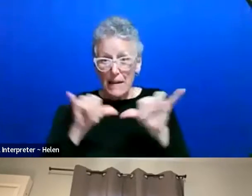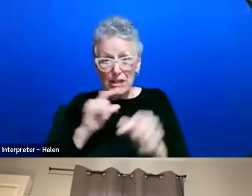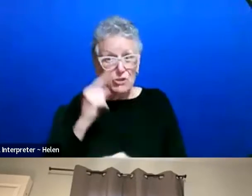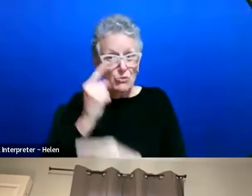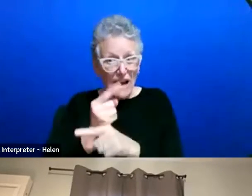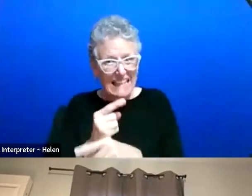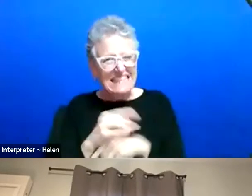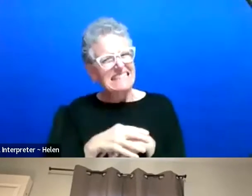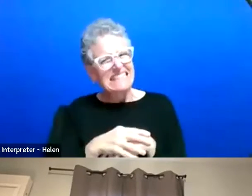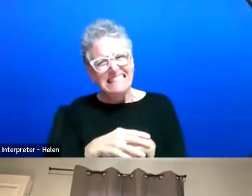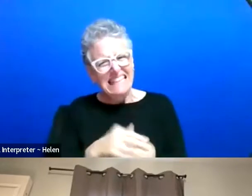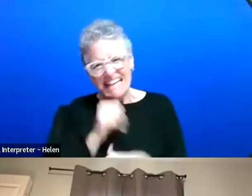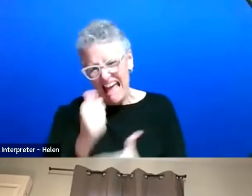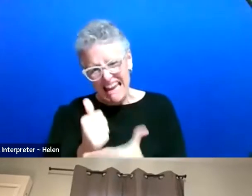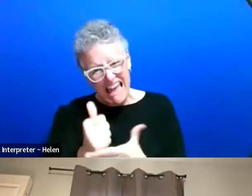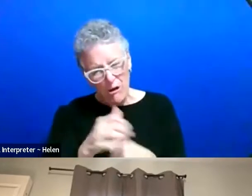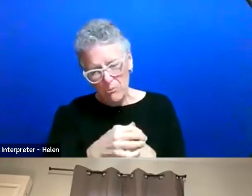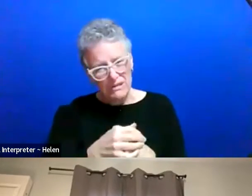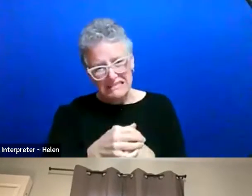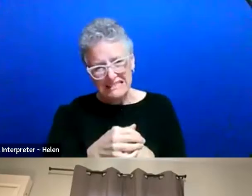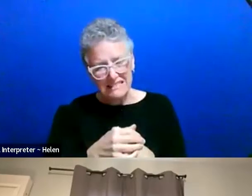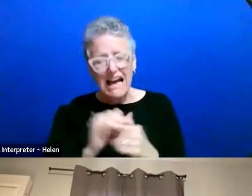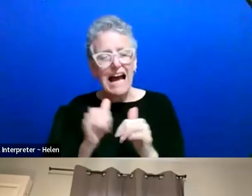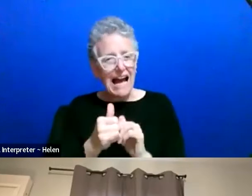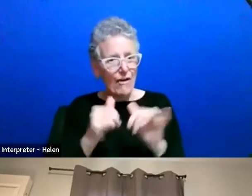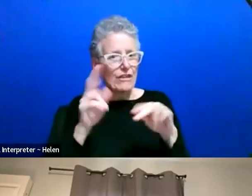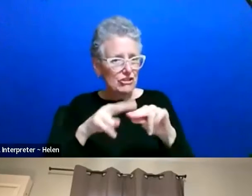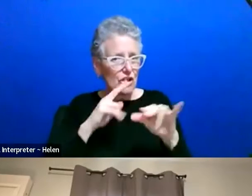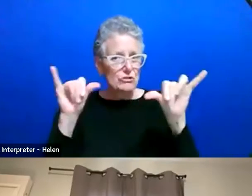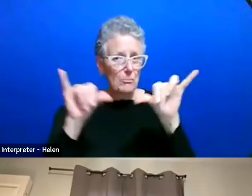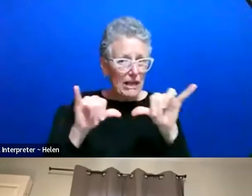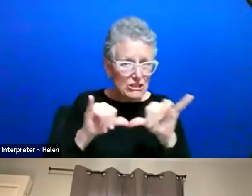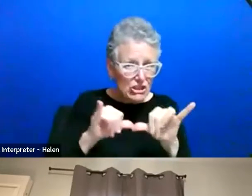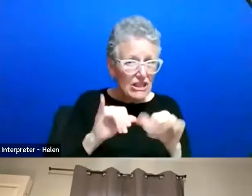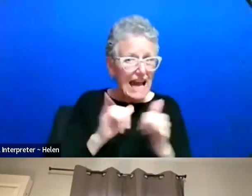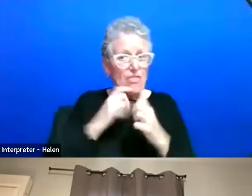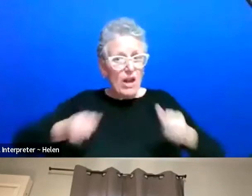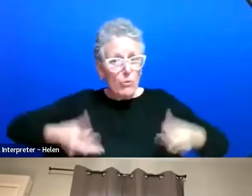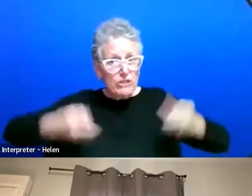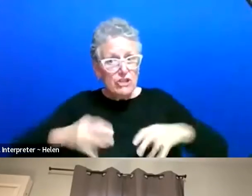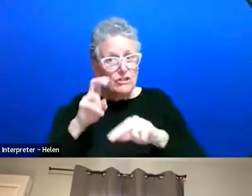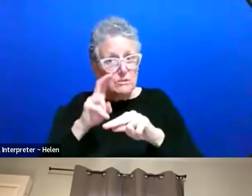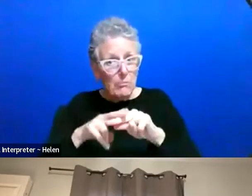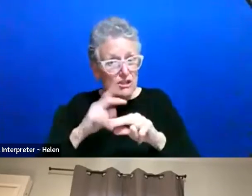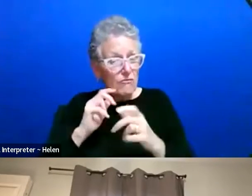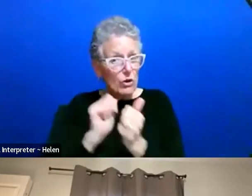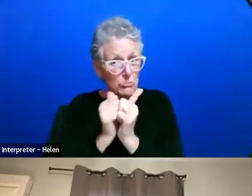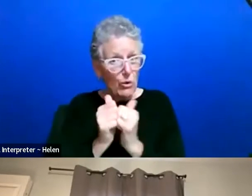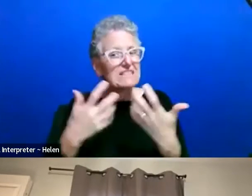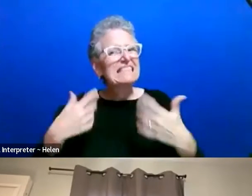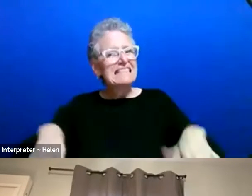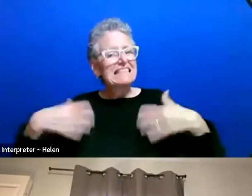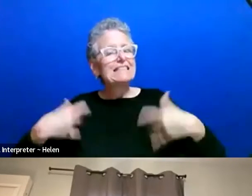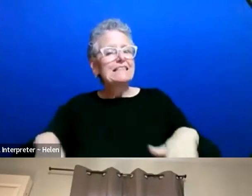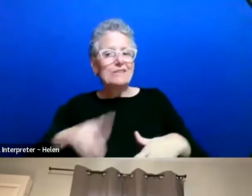and it's not going to help. Just the way the chair is measured is, I think it helps quite a bit. I don't know if